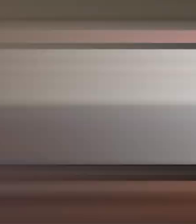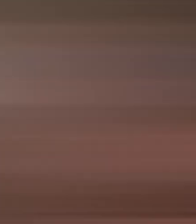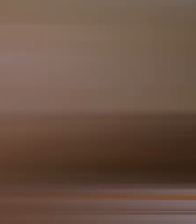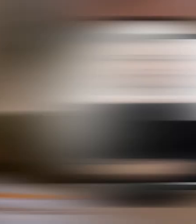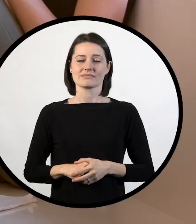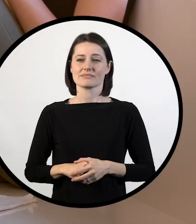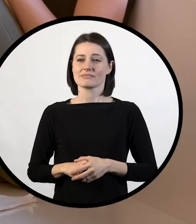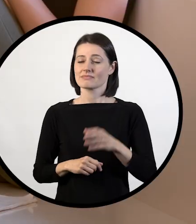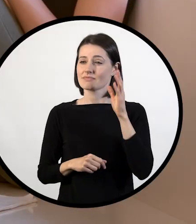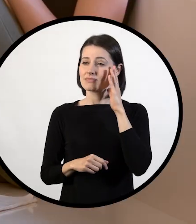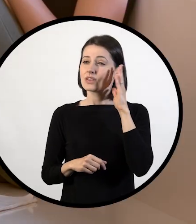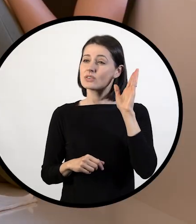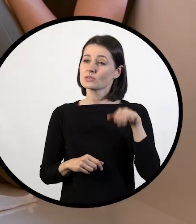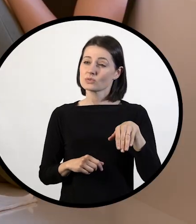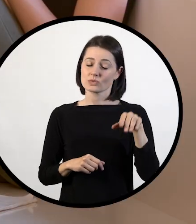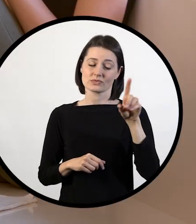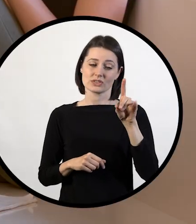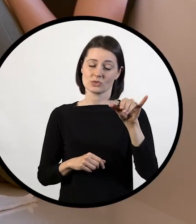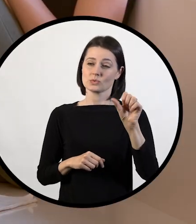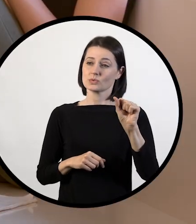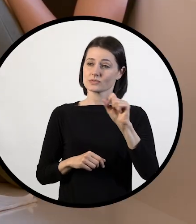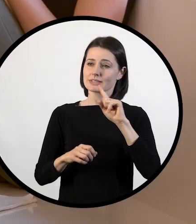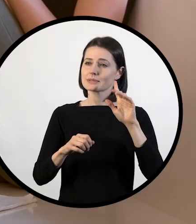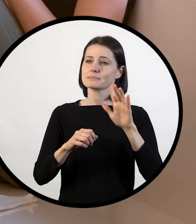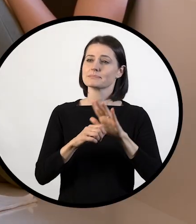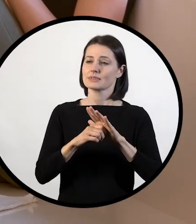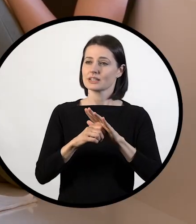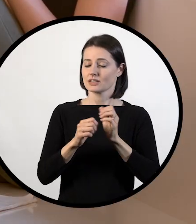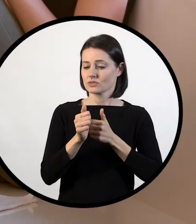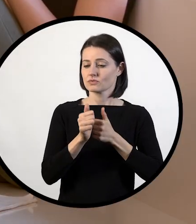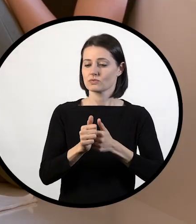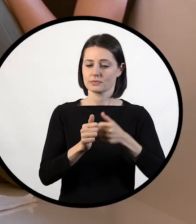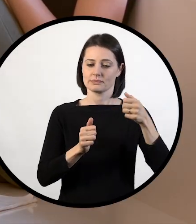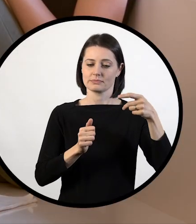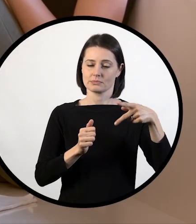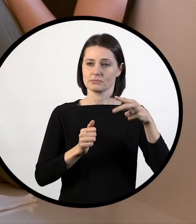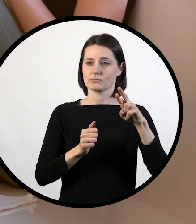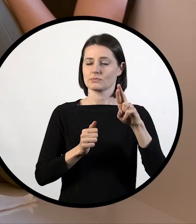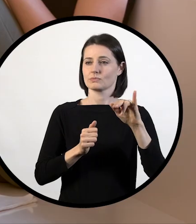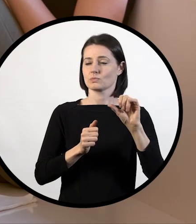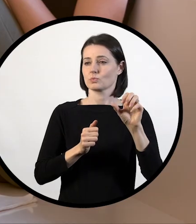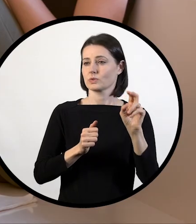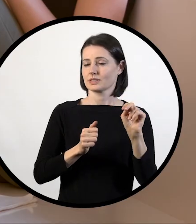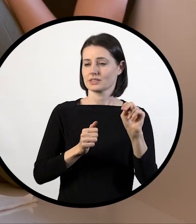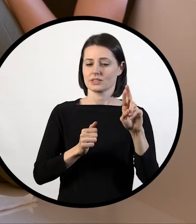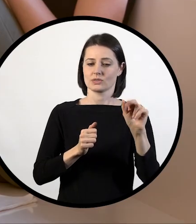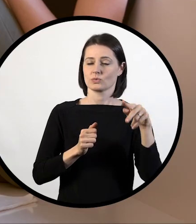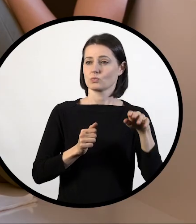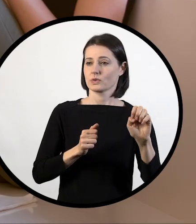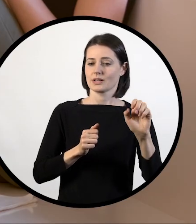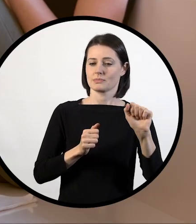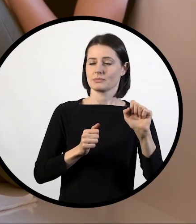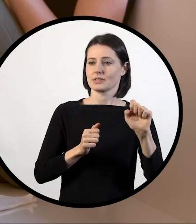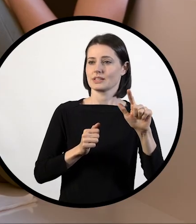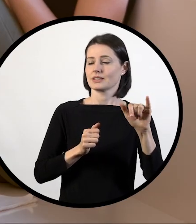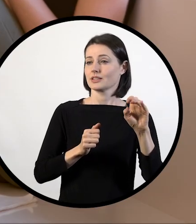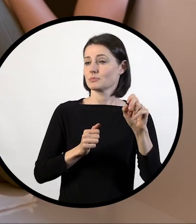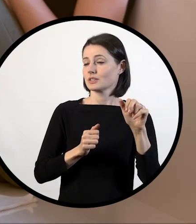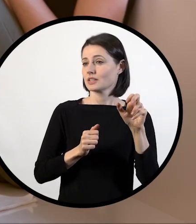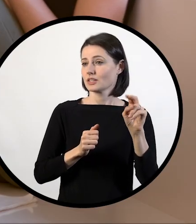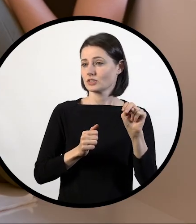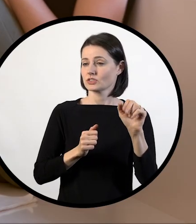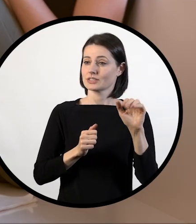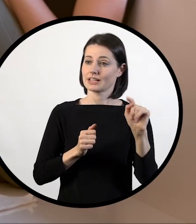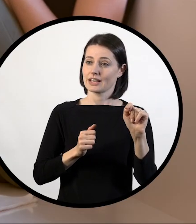question. Did you know that the Division of Youth Services is committed to enforcing the Prison Rape Elimination Act, or PREA,